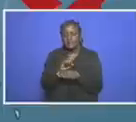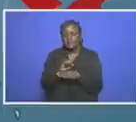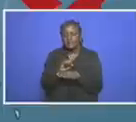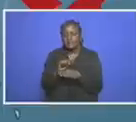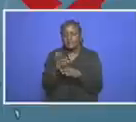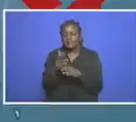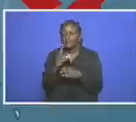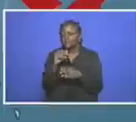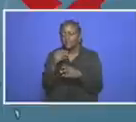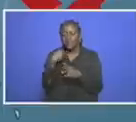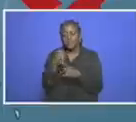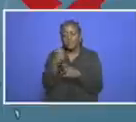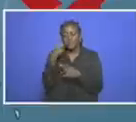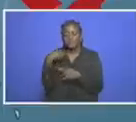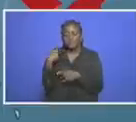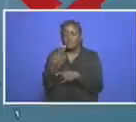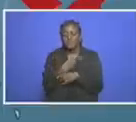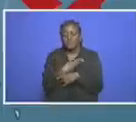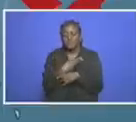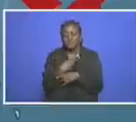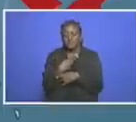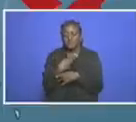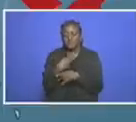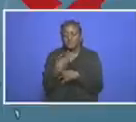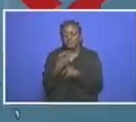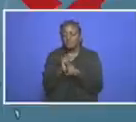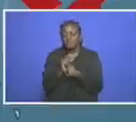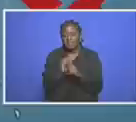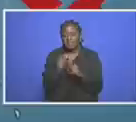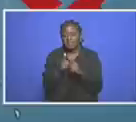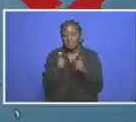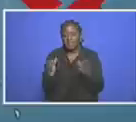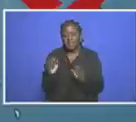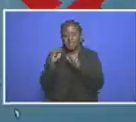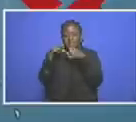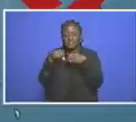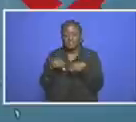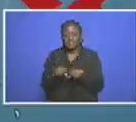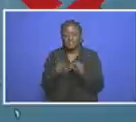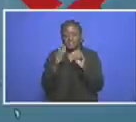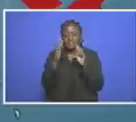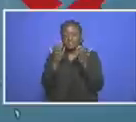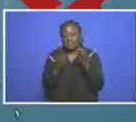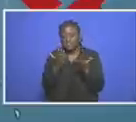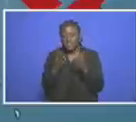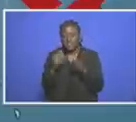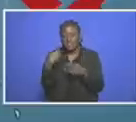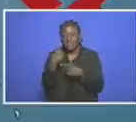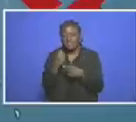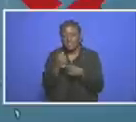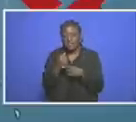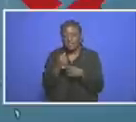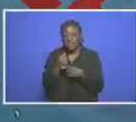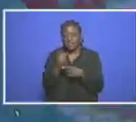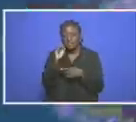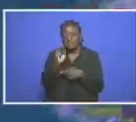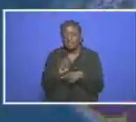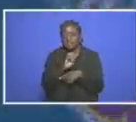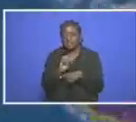start to impact the east coast of most of the eastern islands of the Bahamas beginning on Tuesday, and that will continue until next